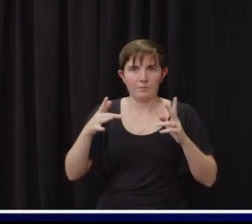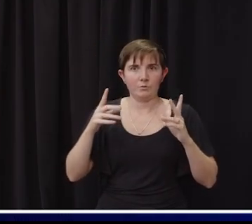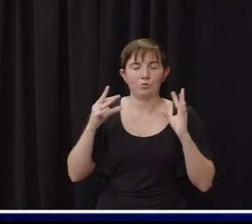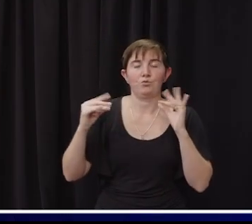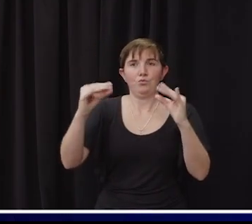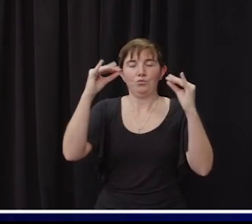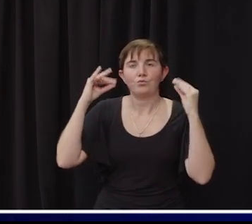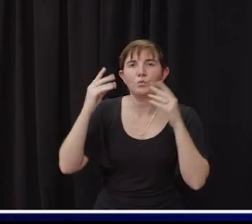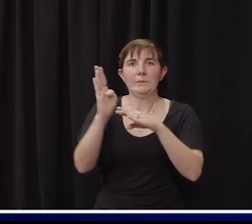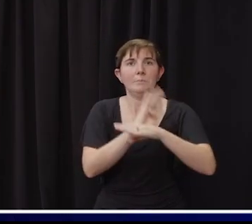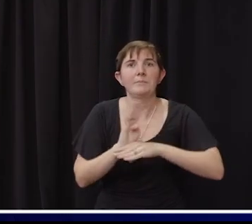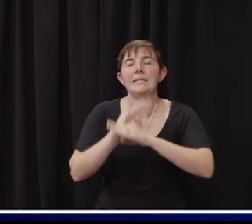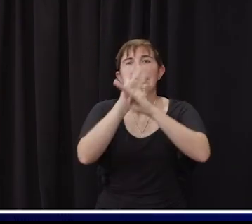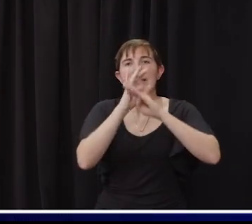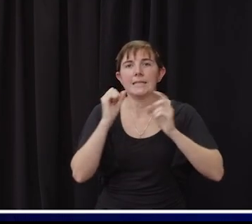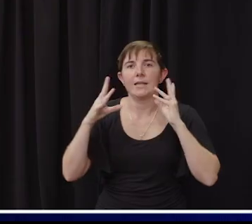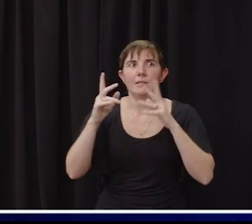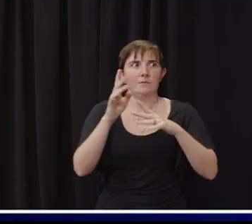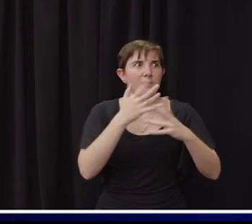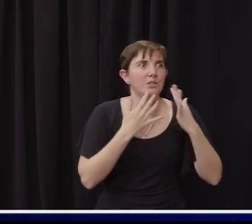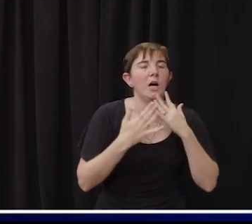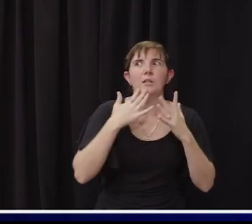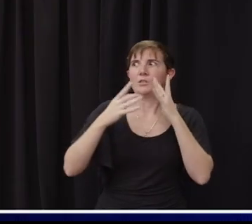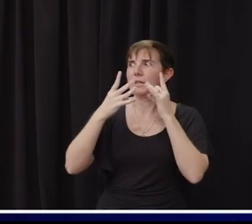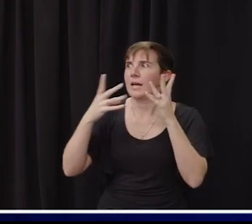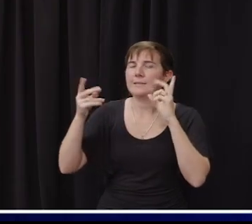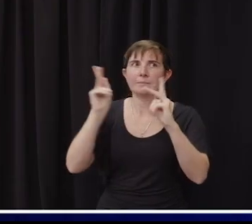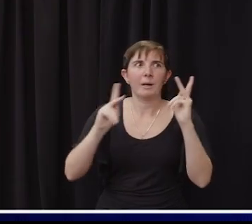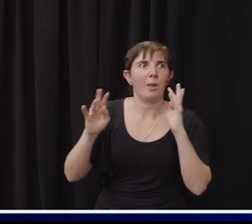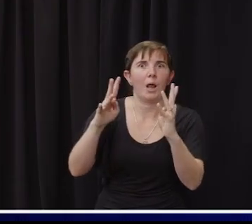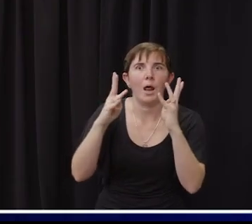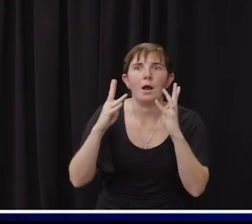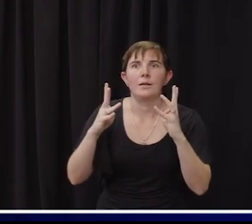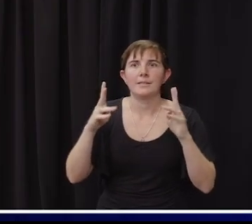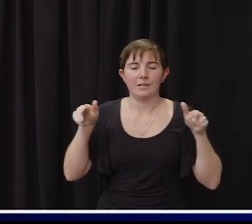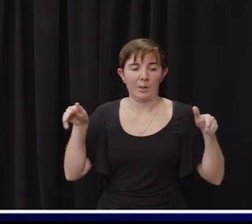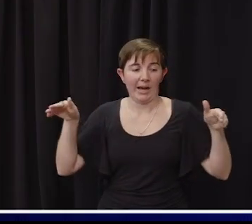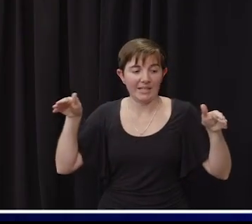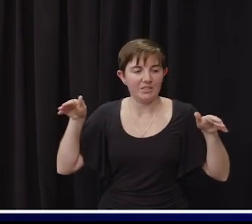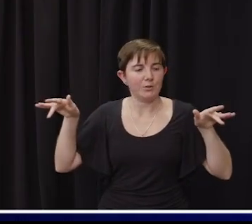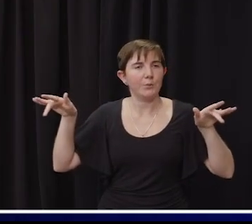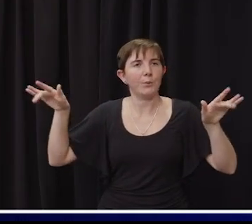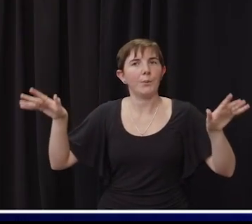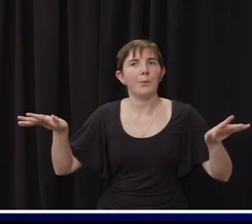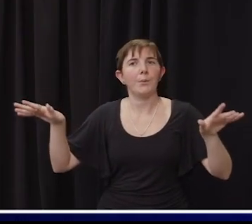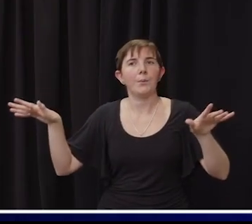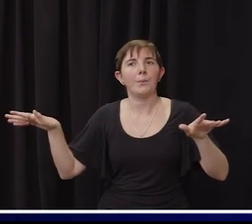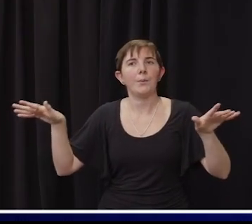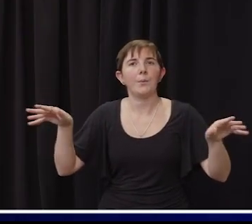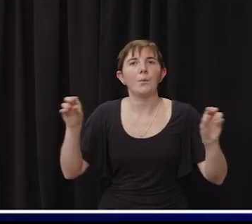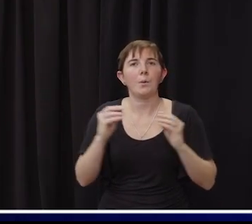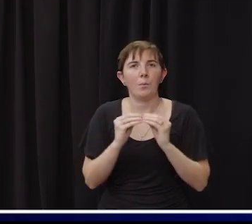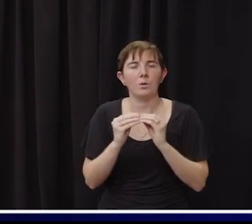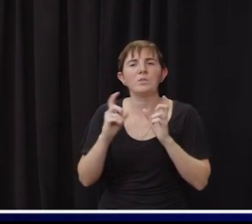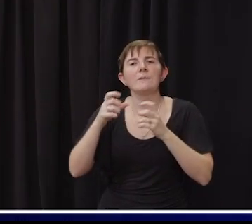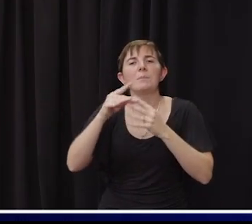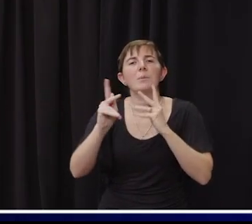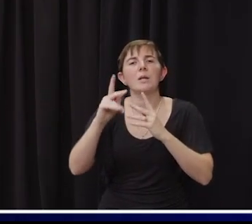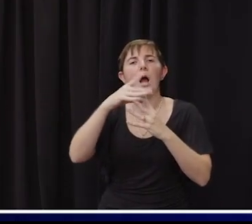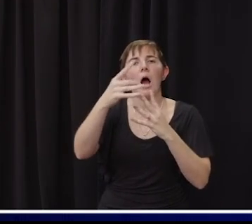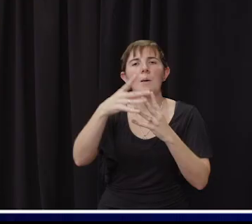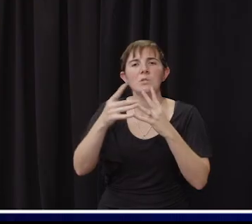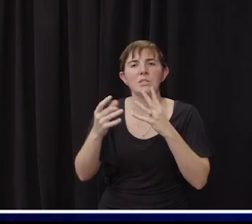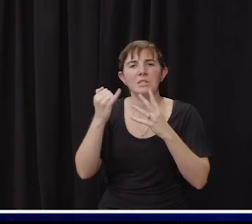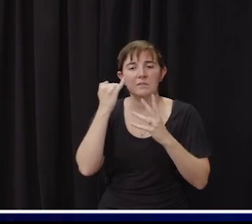stimulated, lots of stimuli coming in, and maybe the edges are a little quieter. And so giving people an option